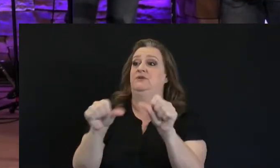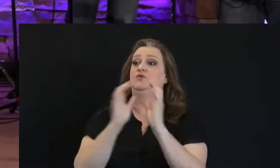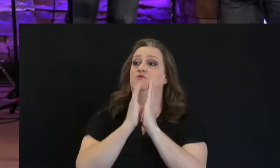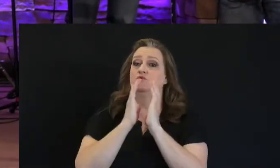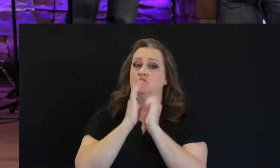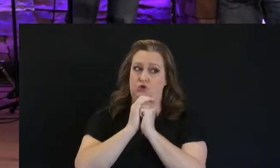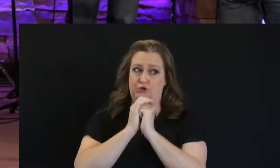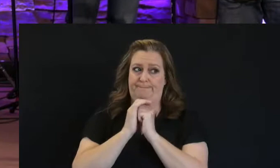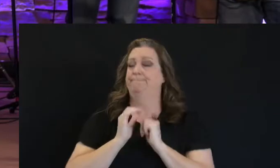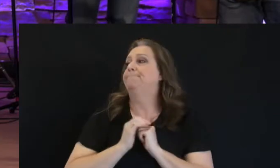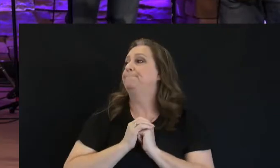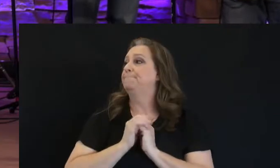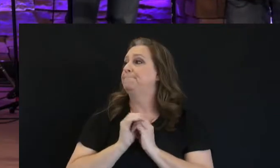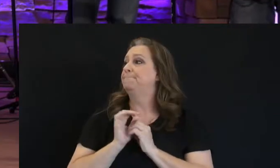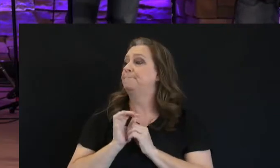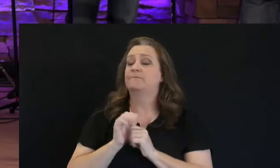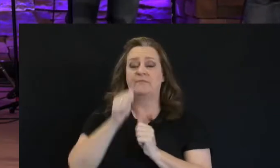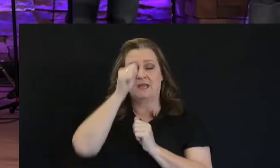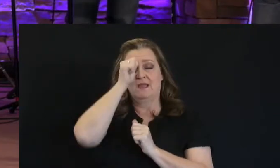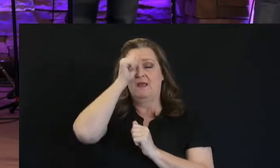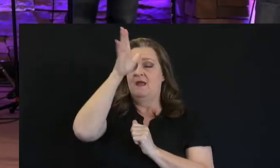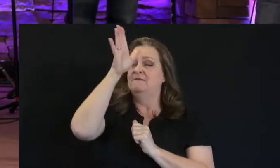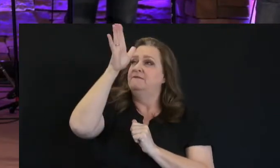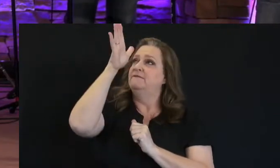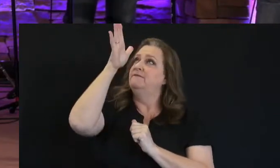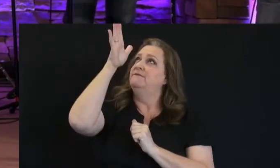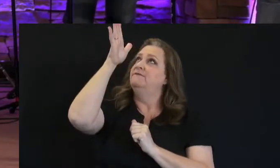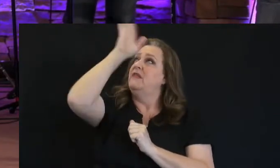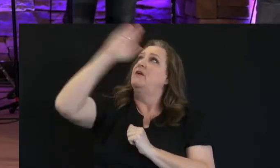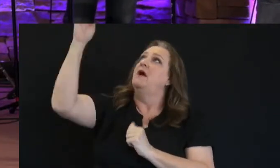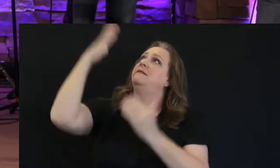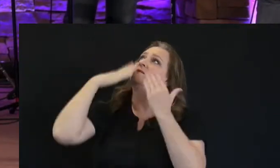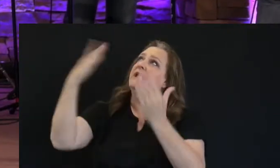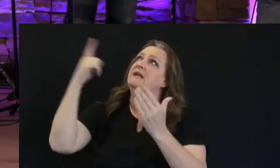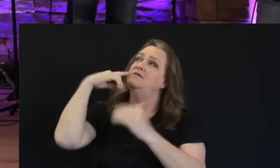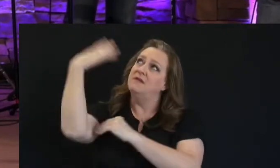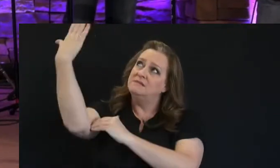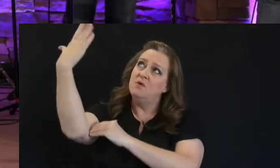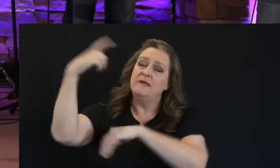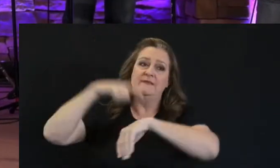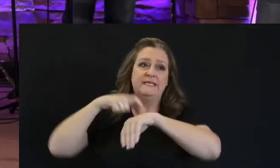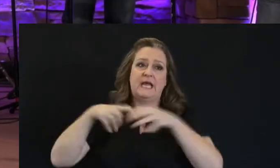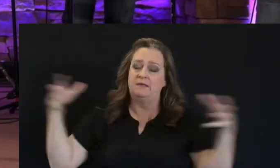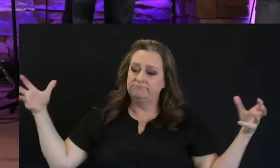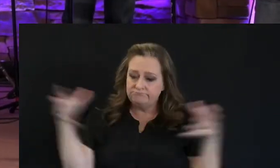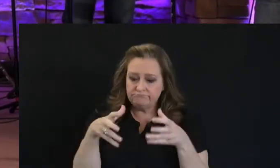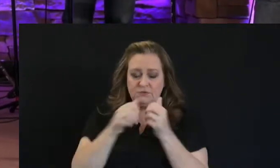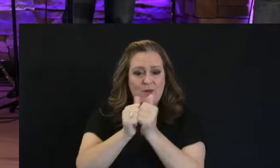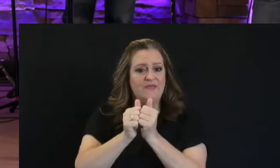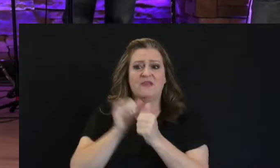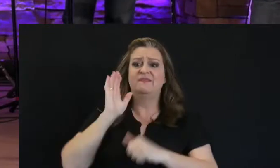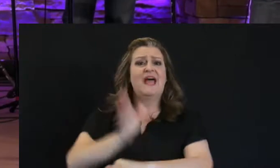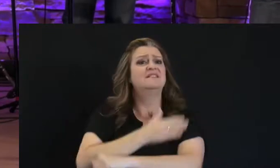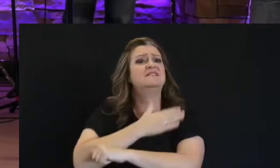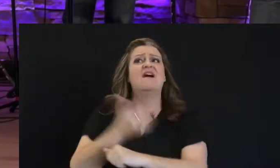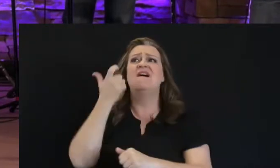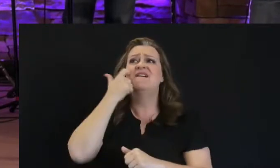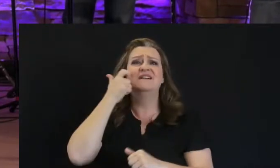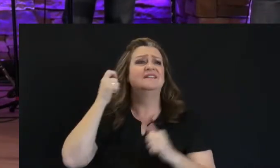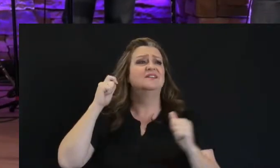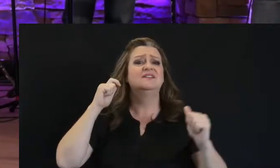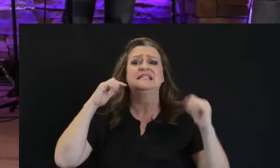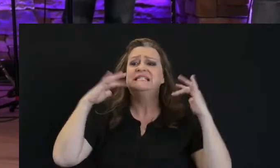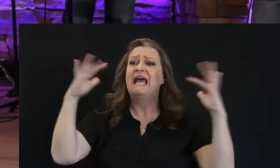worship. Father God, we just thank you for this morning, for the time that we get to be here. Lord, like that song said that we just